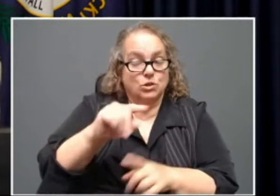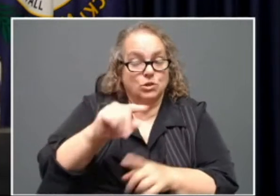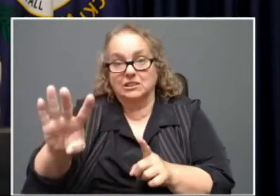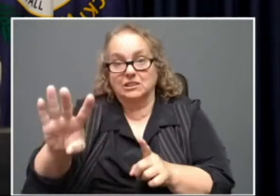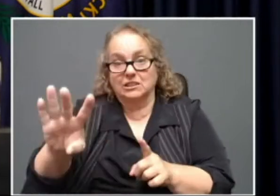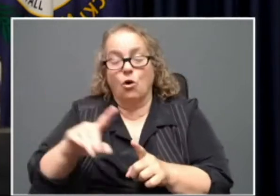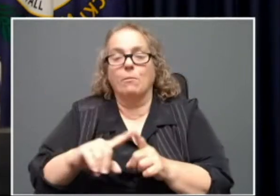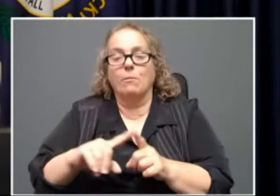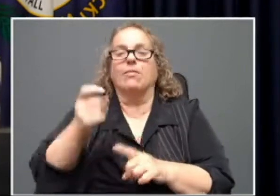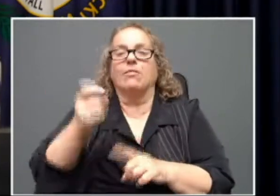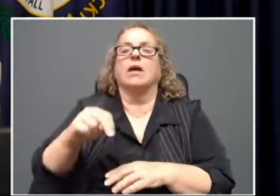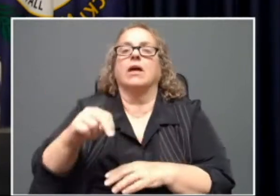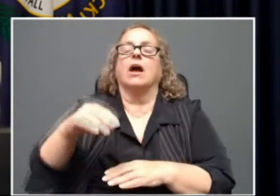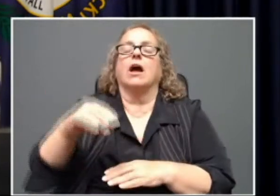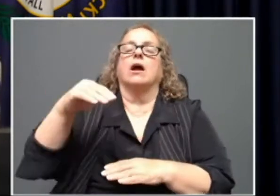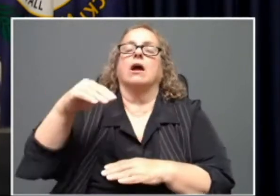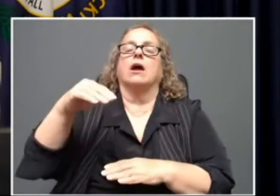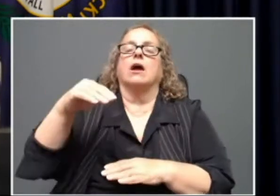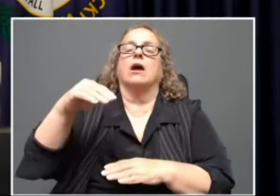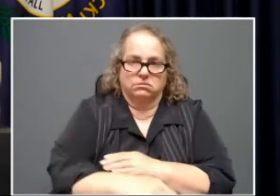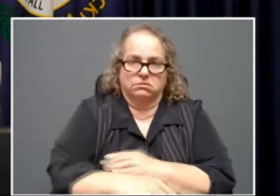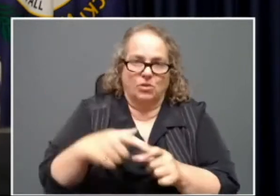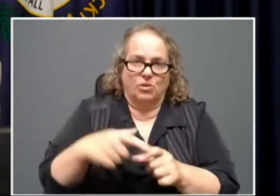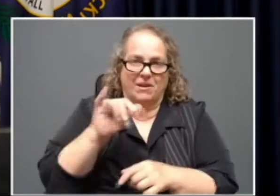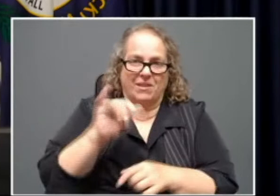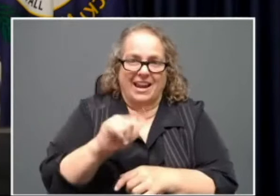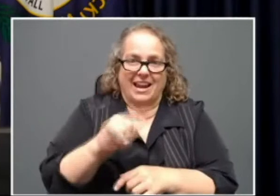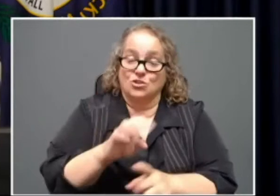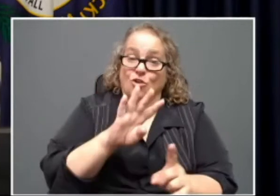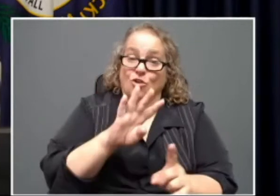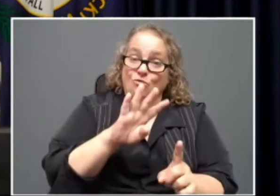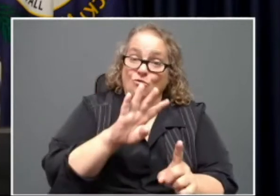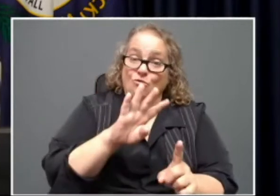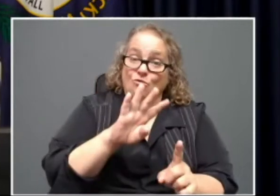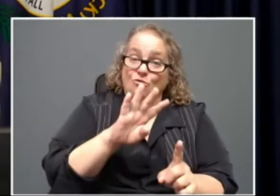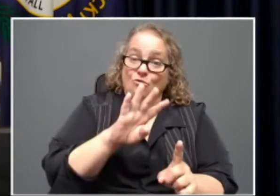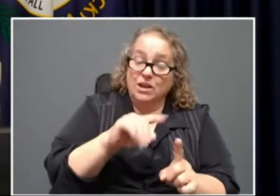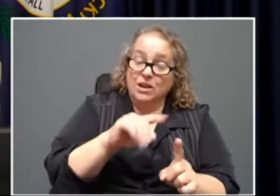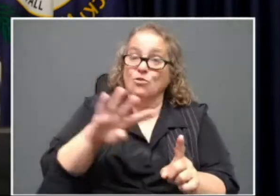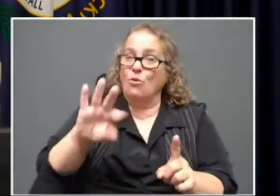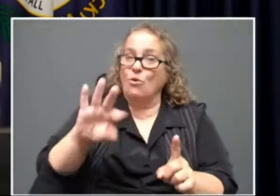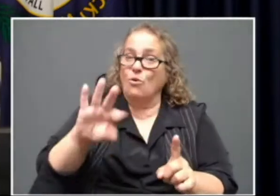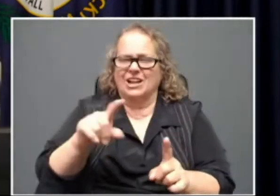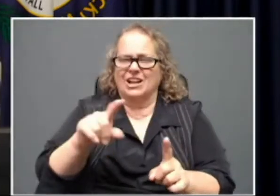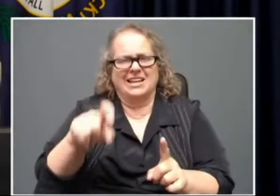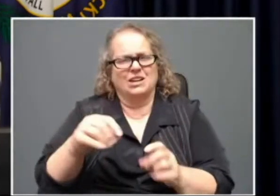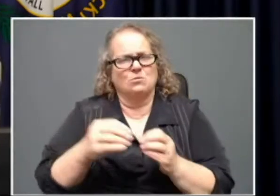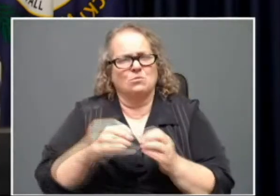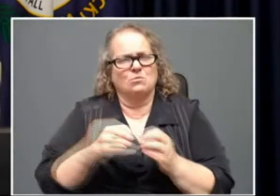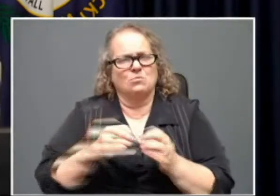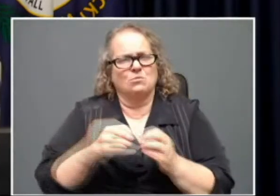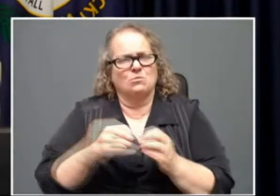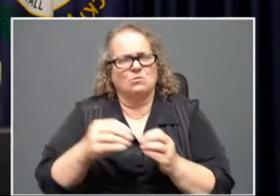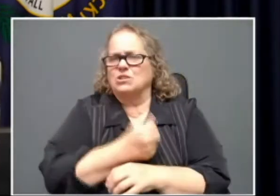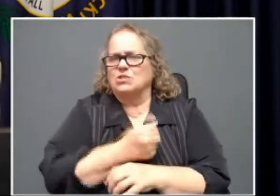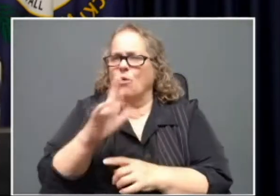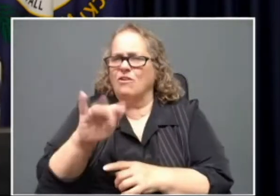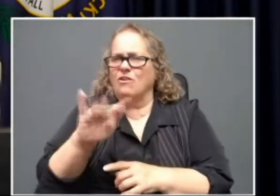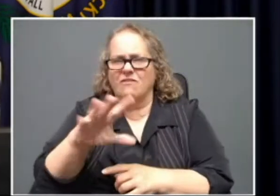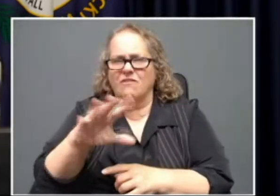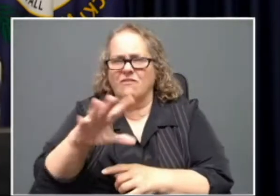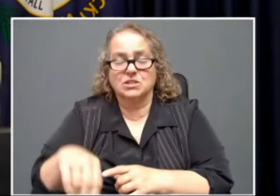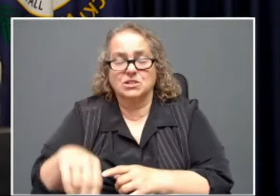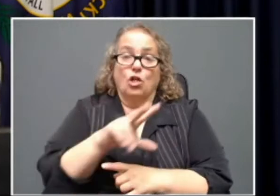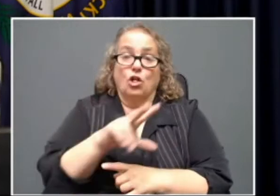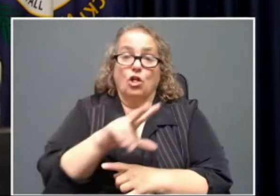drop off from there, folks. If you're 40 to 49, need more of you to get the vaccine, just 45%. 30 to 39,